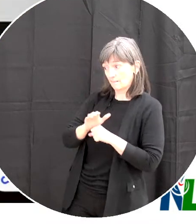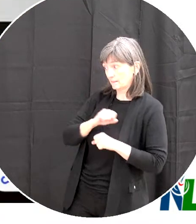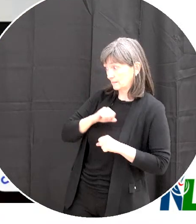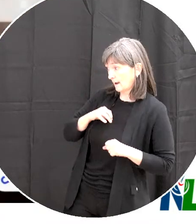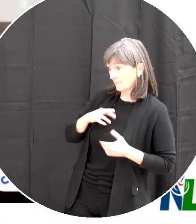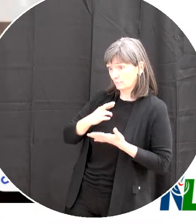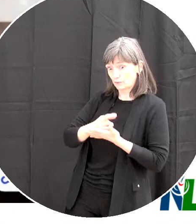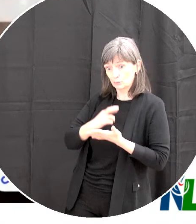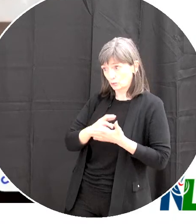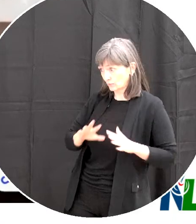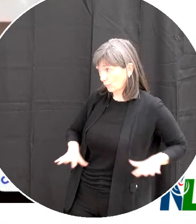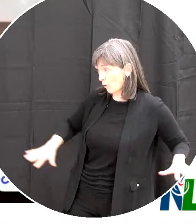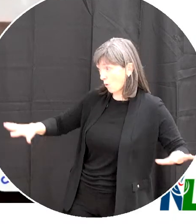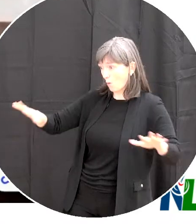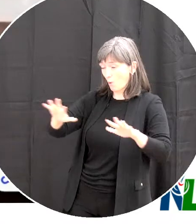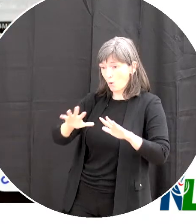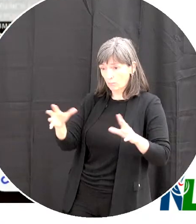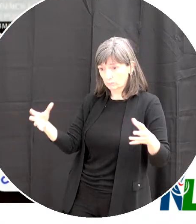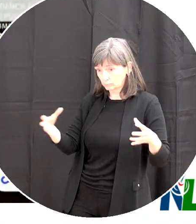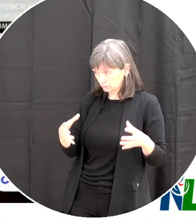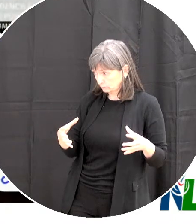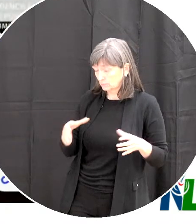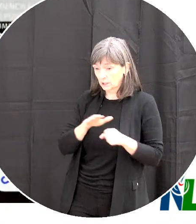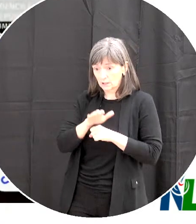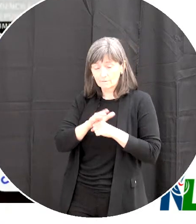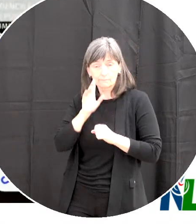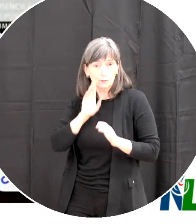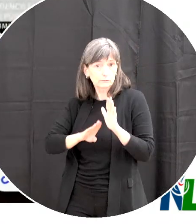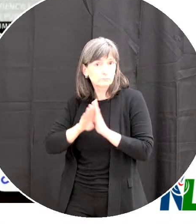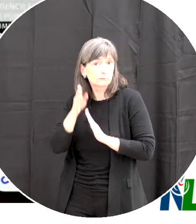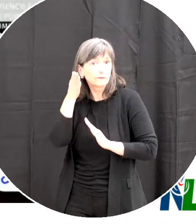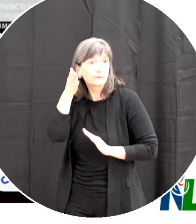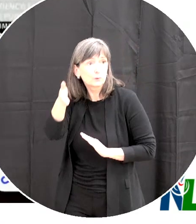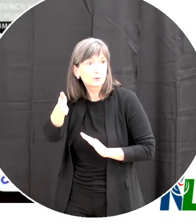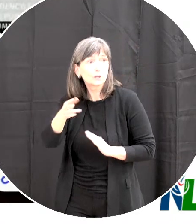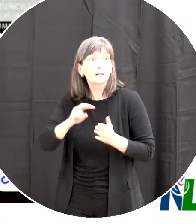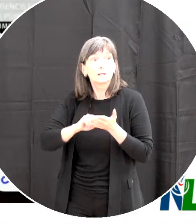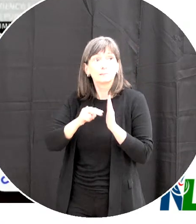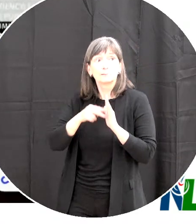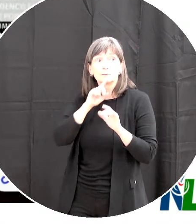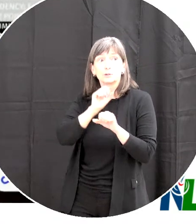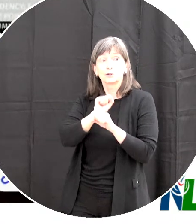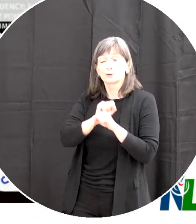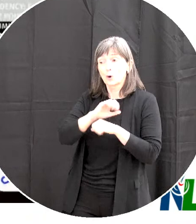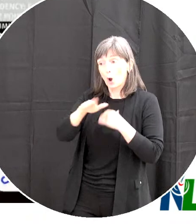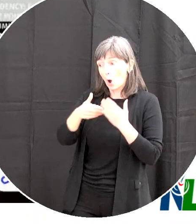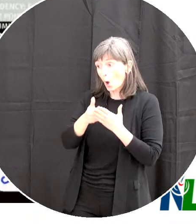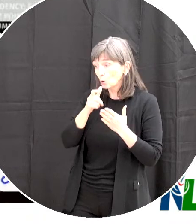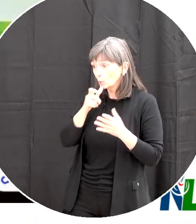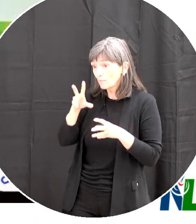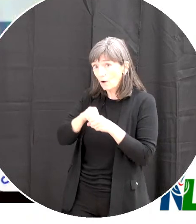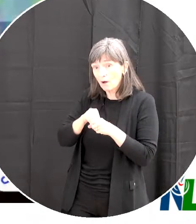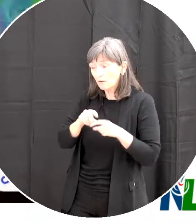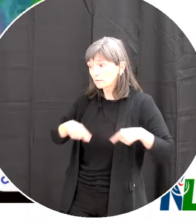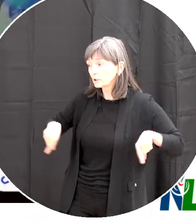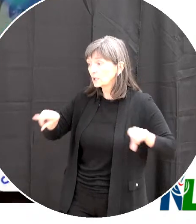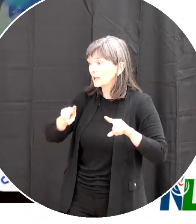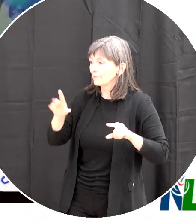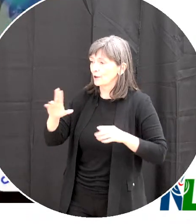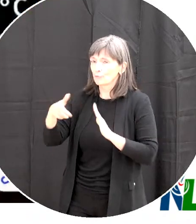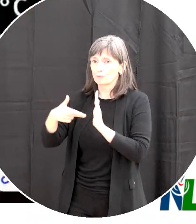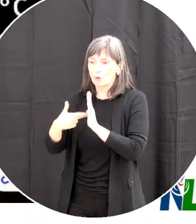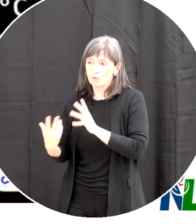and creating a shared understanding that we, all stakeholders, have a role in supporting, stimulating,